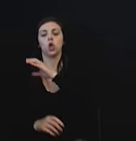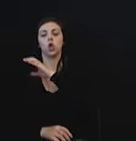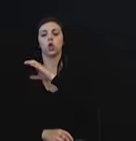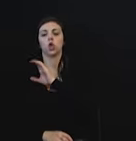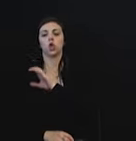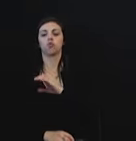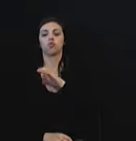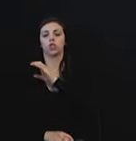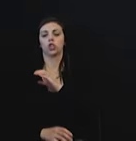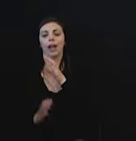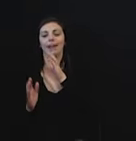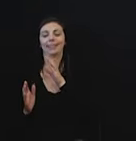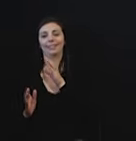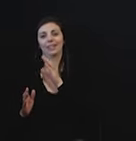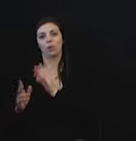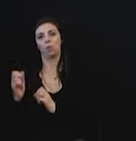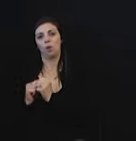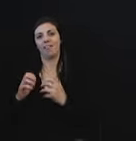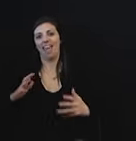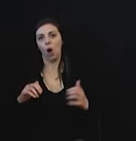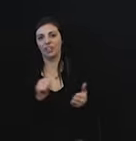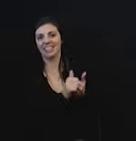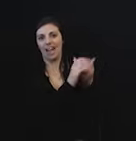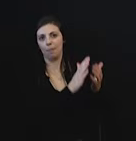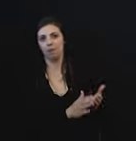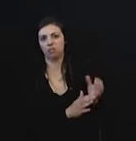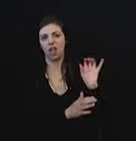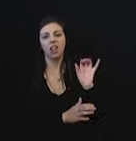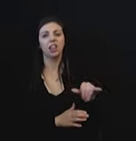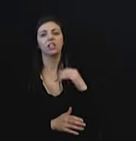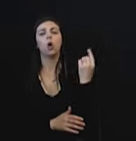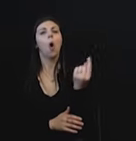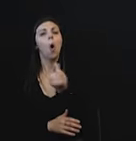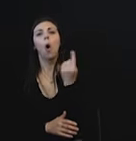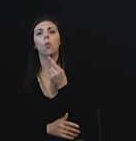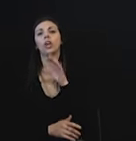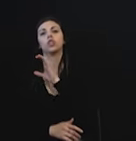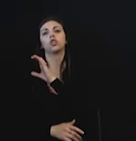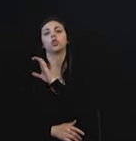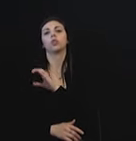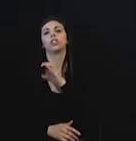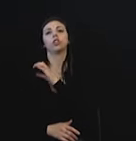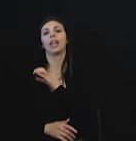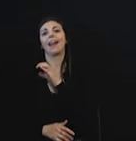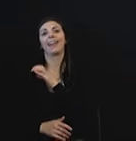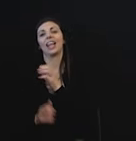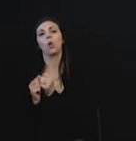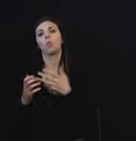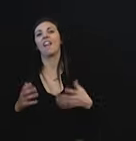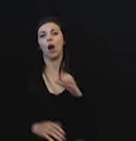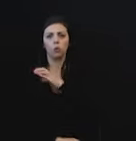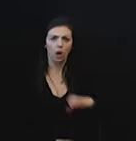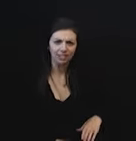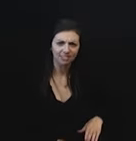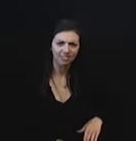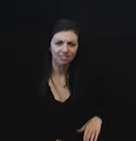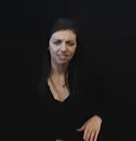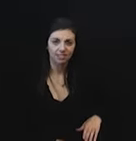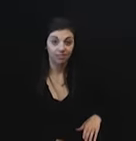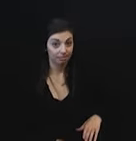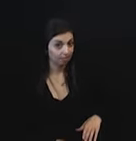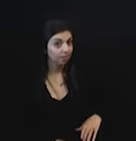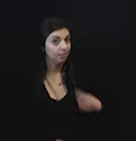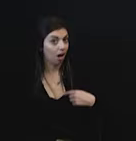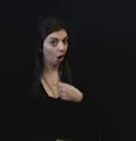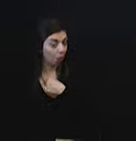without discipleship is always Christianity without Christ." Are we available, church, to what